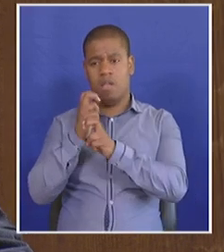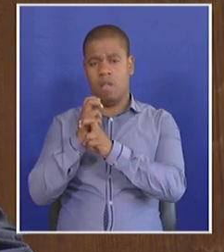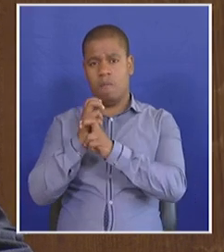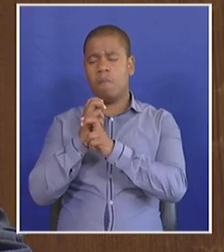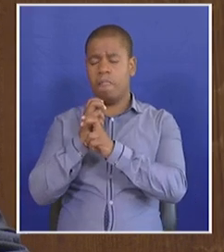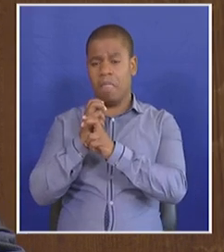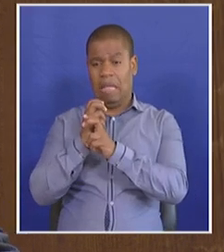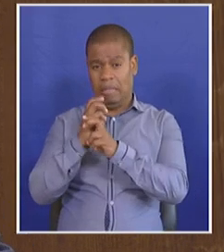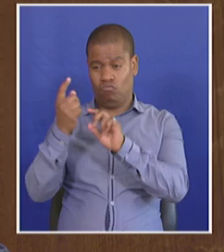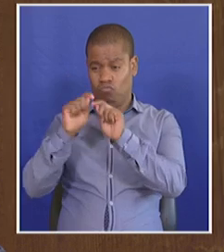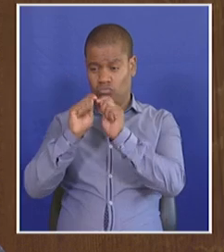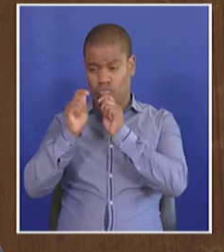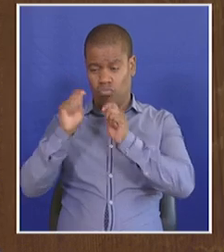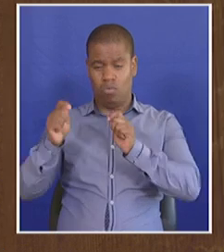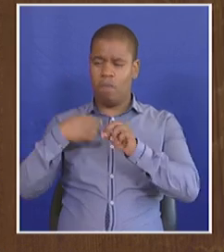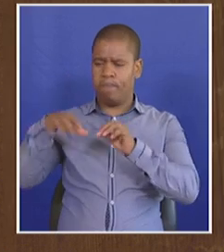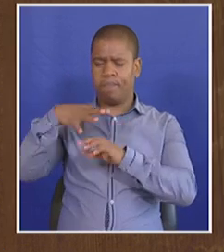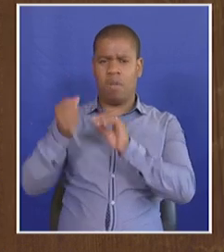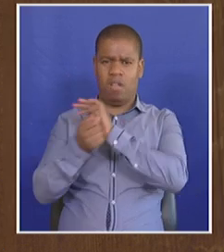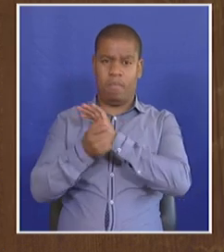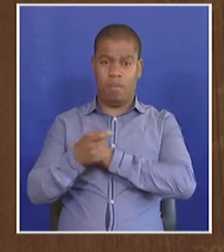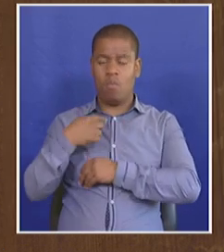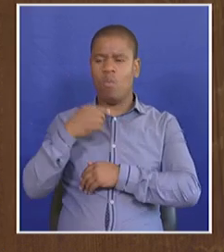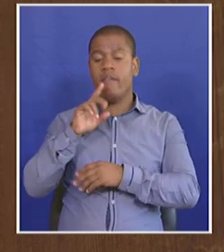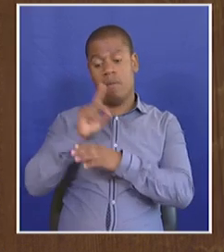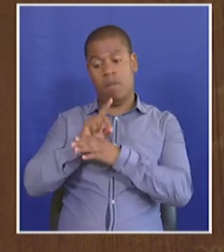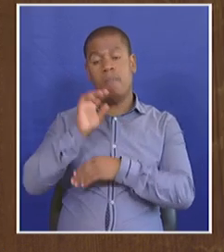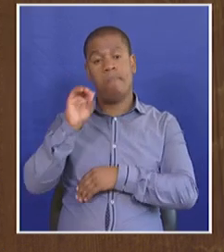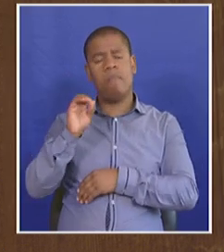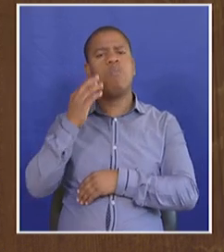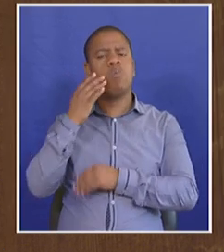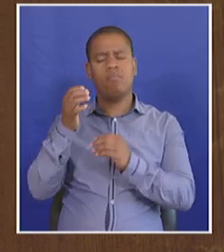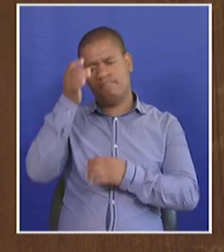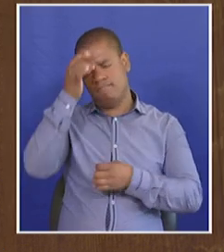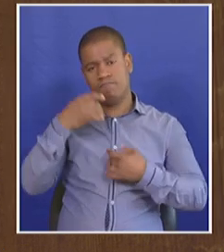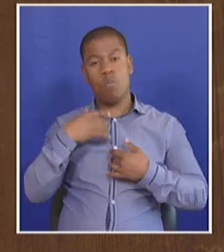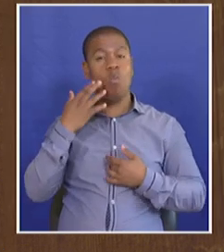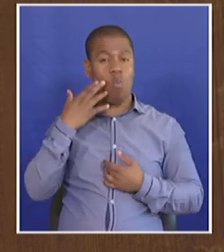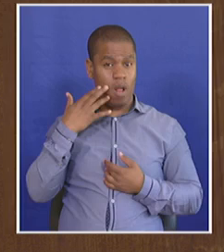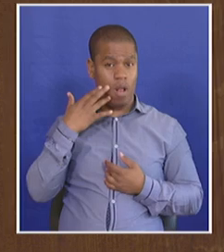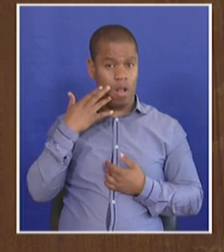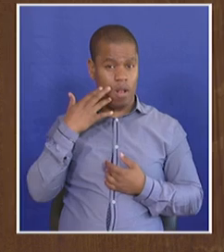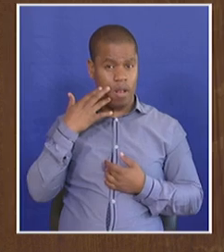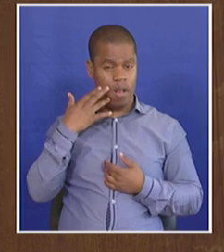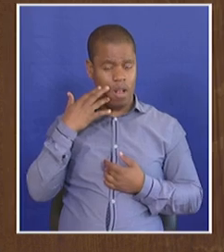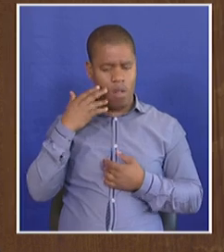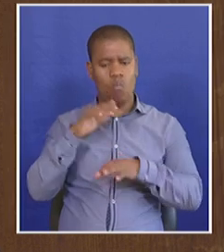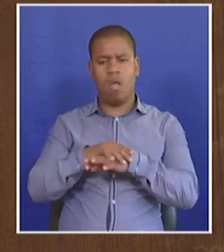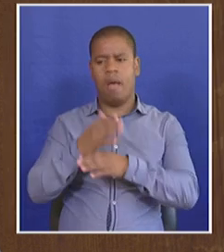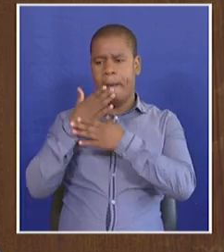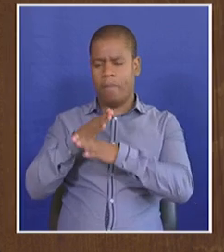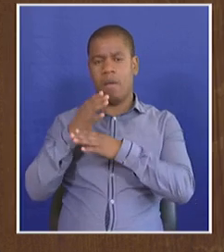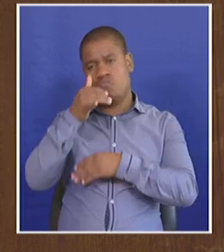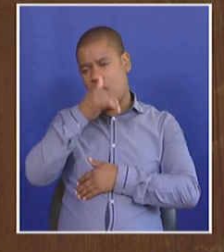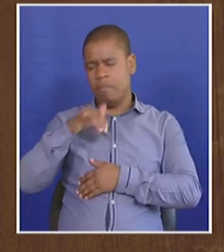the areas? Because if we have a plan, we need to know where it is and how did it affect the prevention of crime